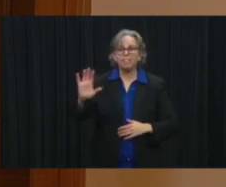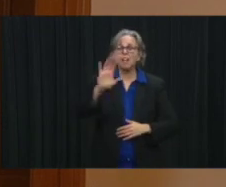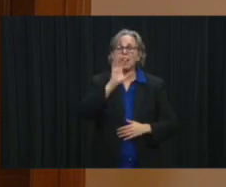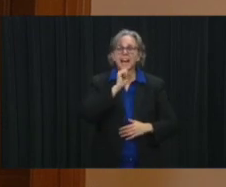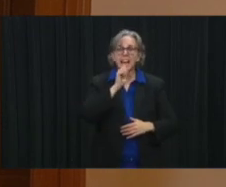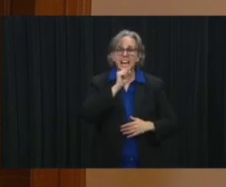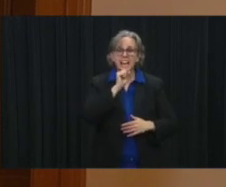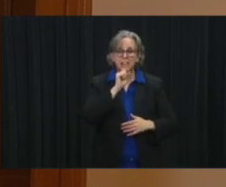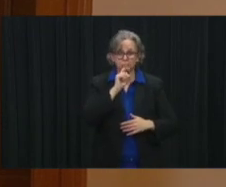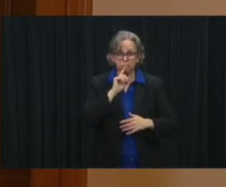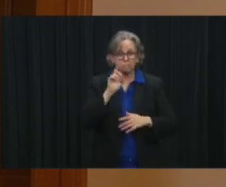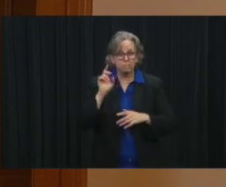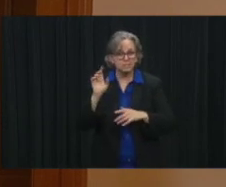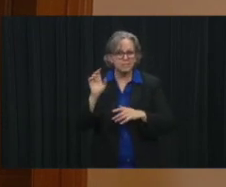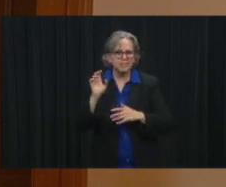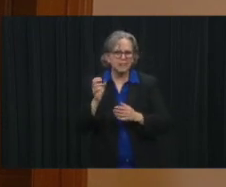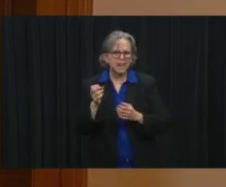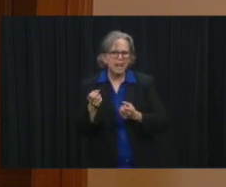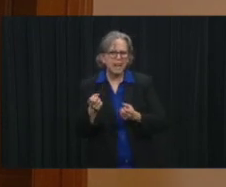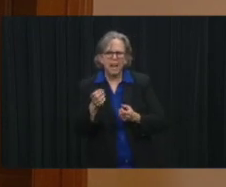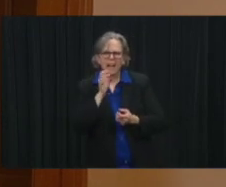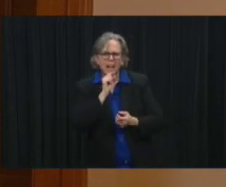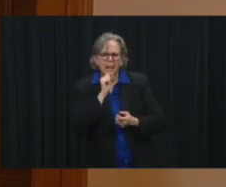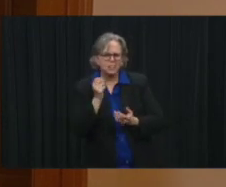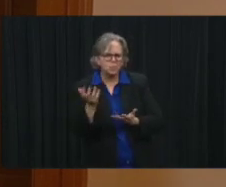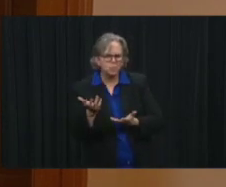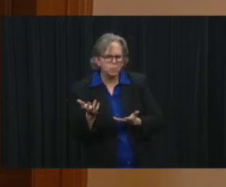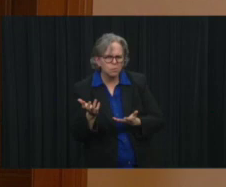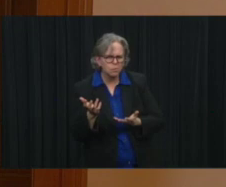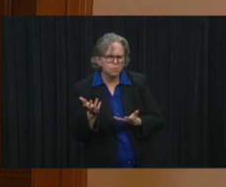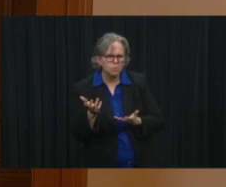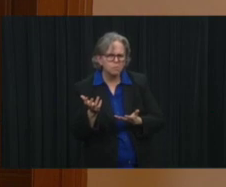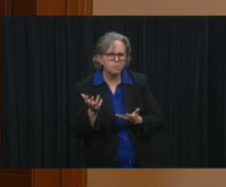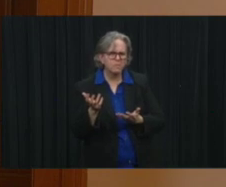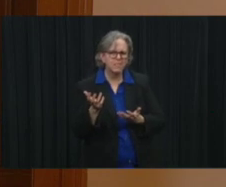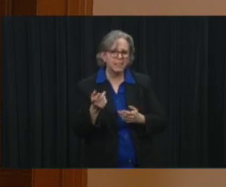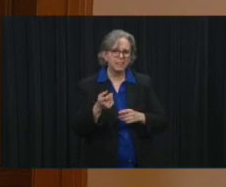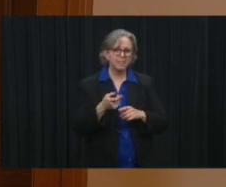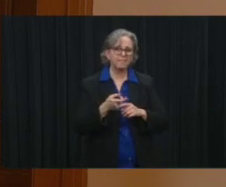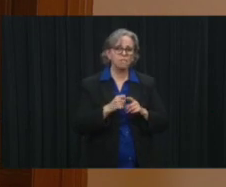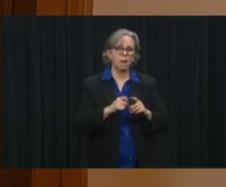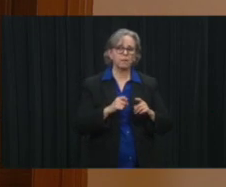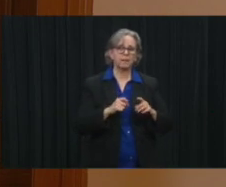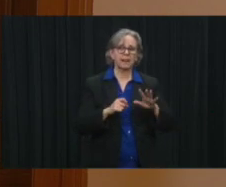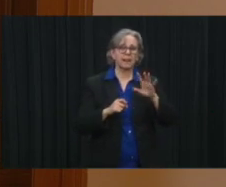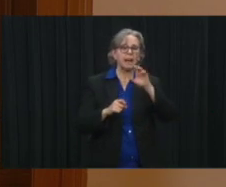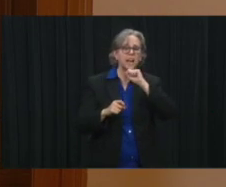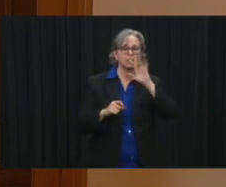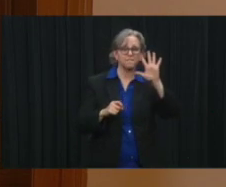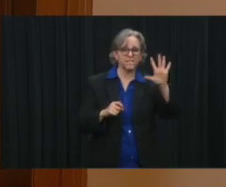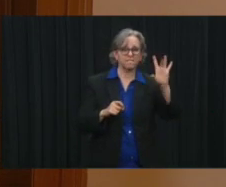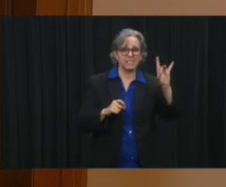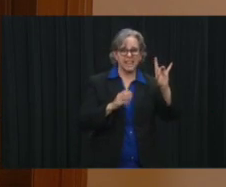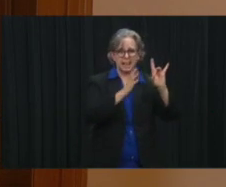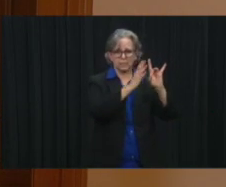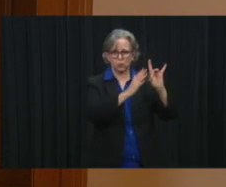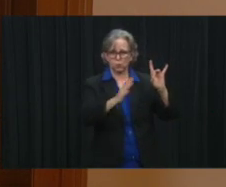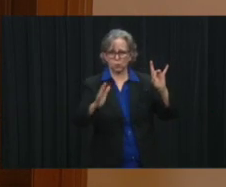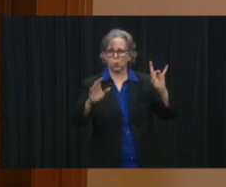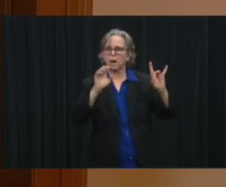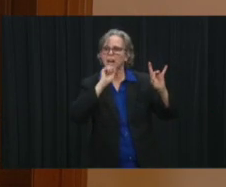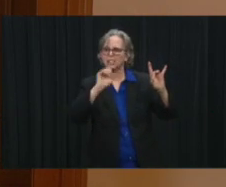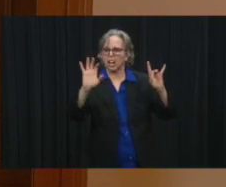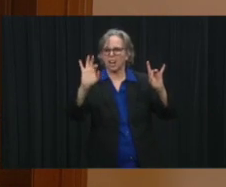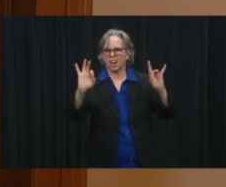I asked for an age range of that, and that is from 58 years of age to 93.